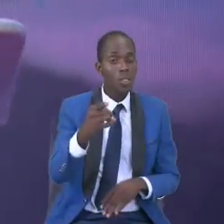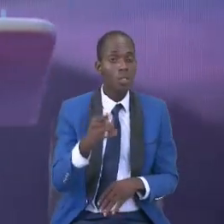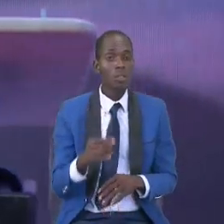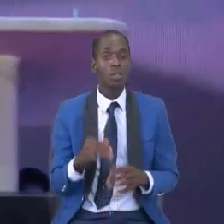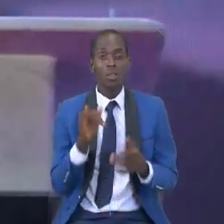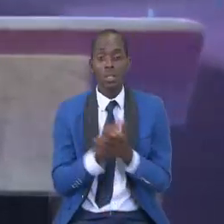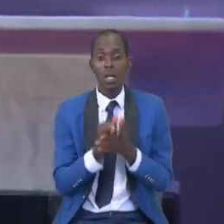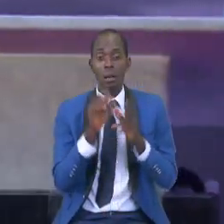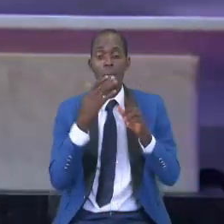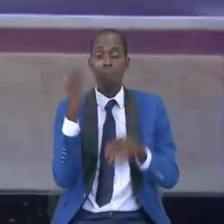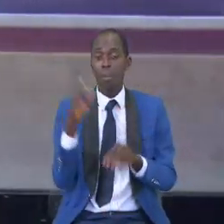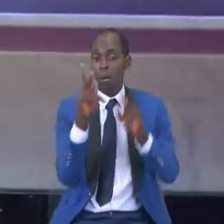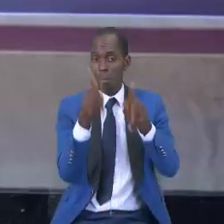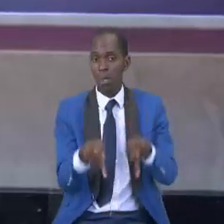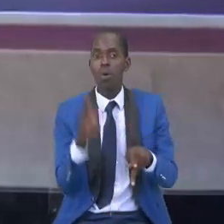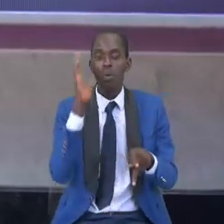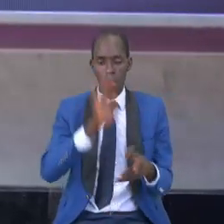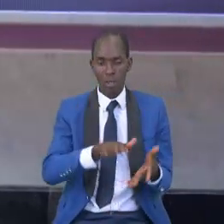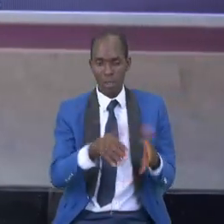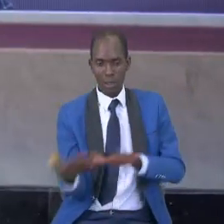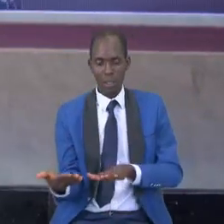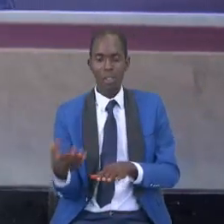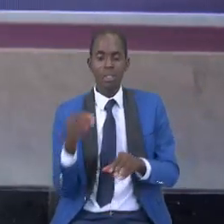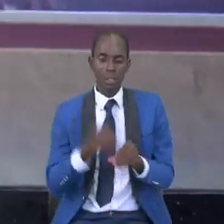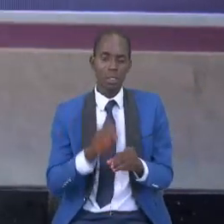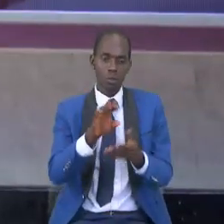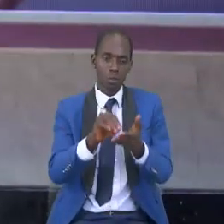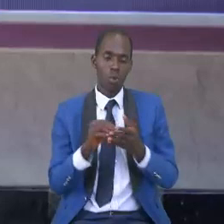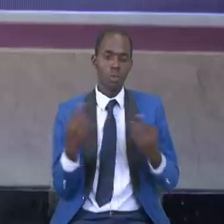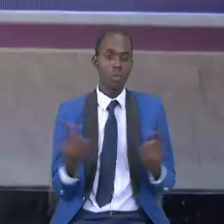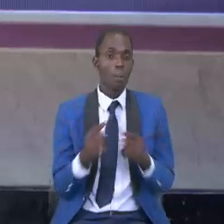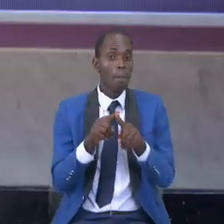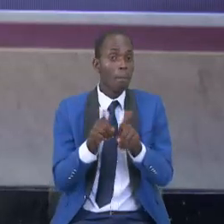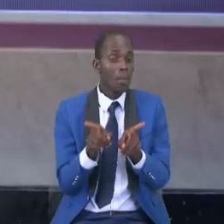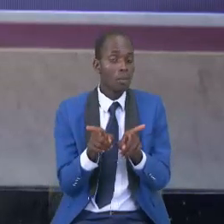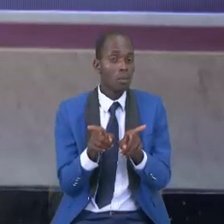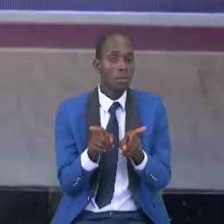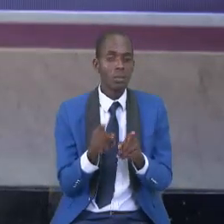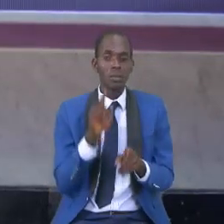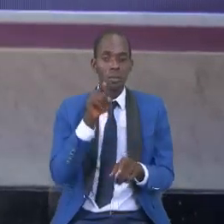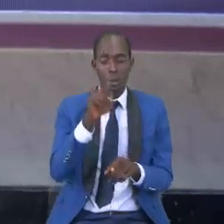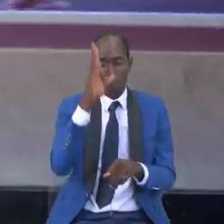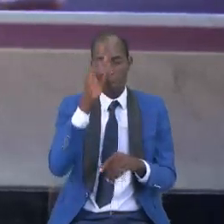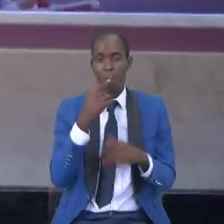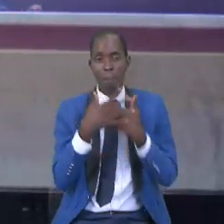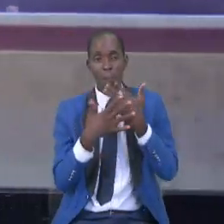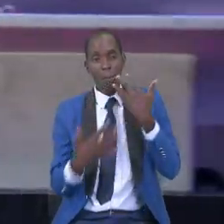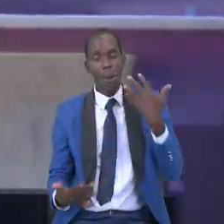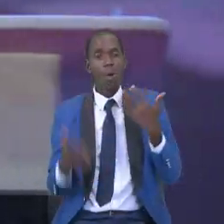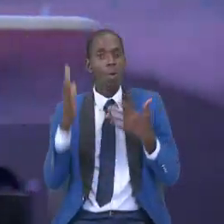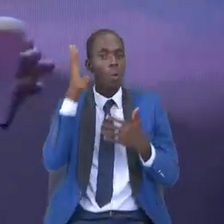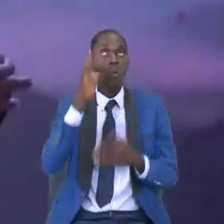that wicked man shall die in his iniquity, but his blood will I